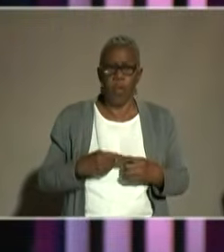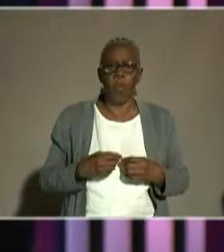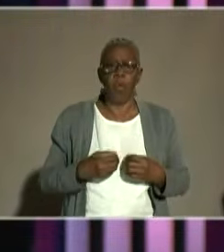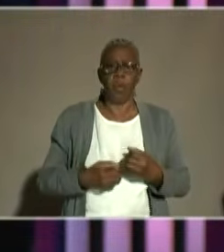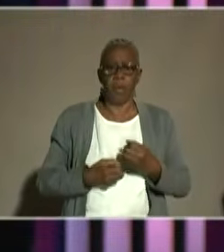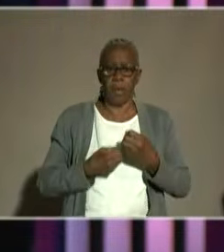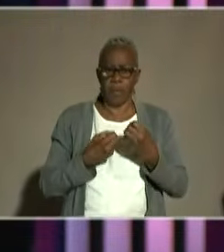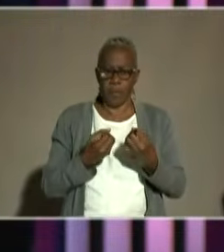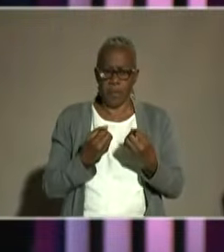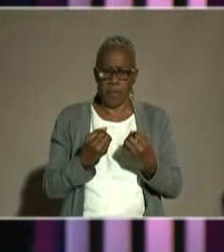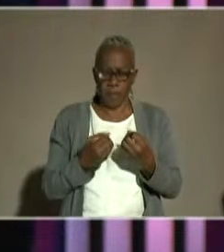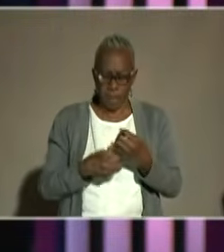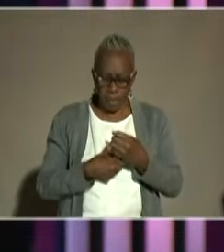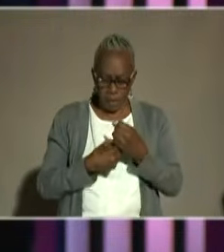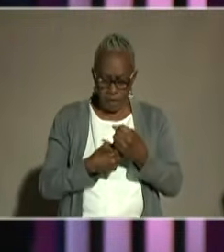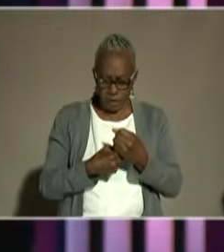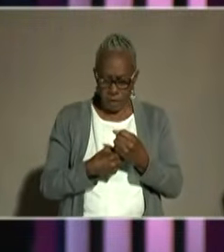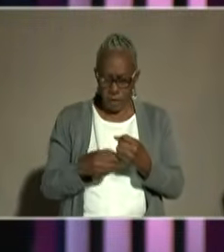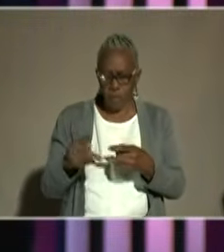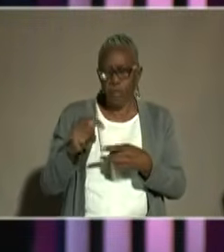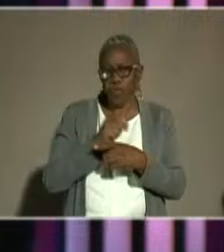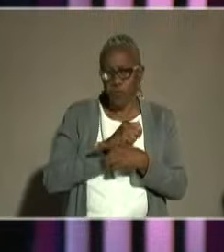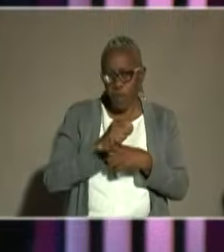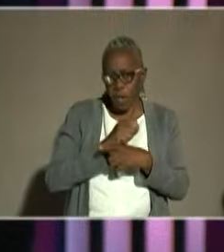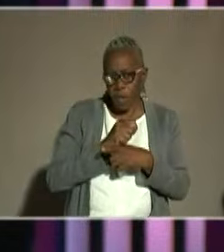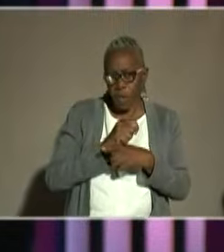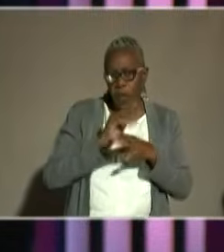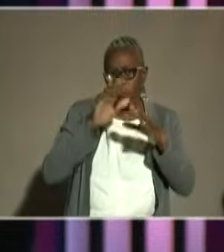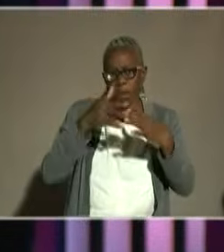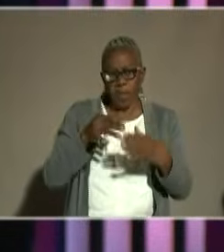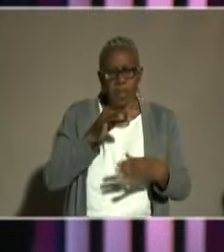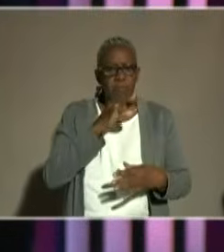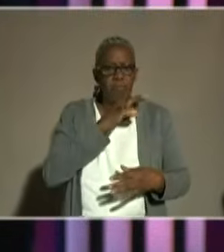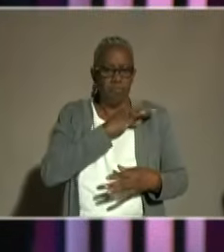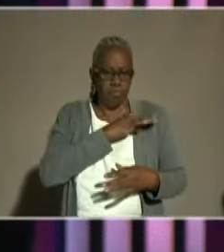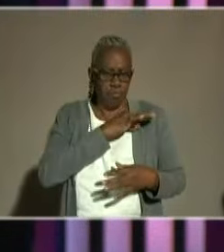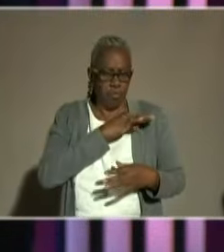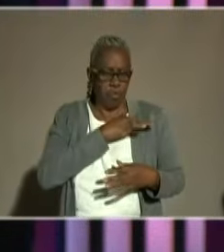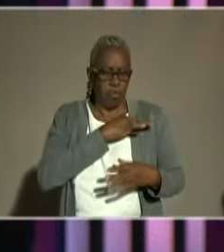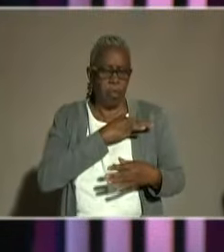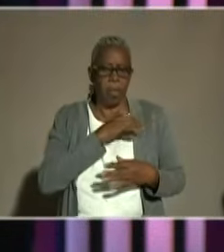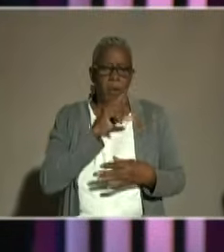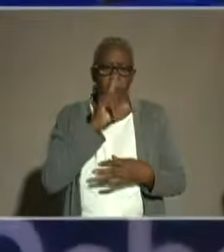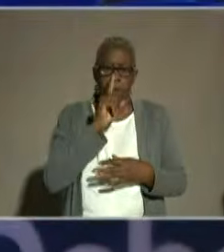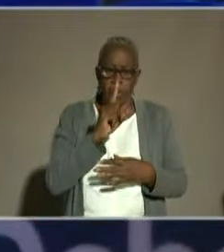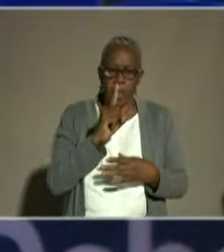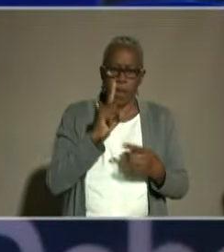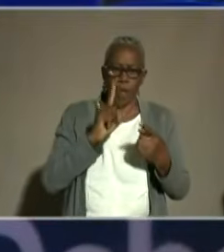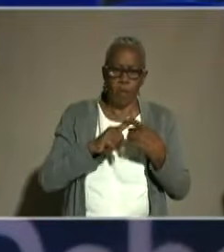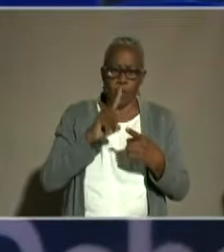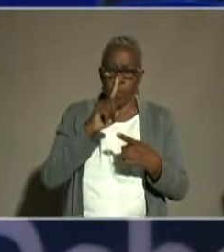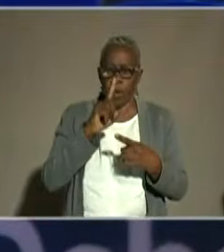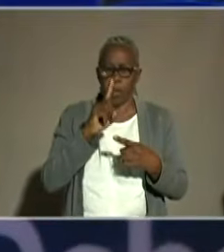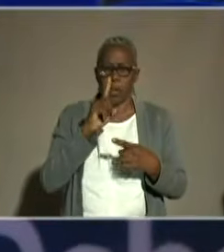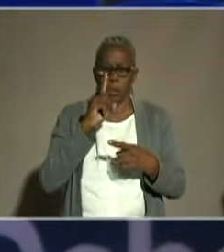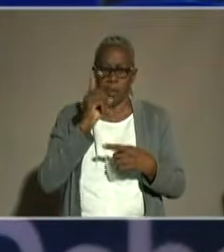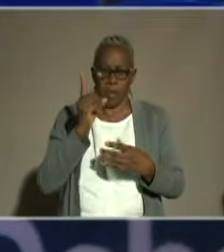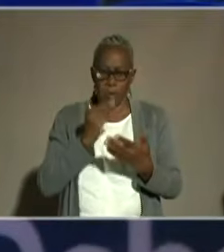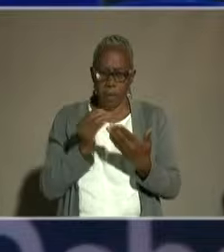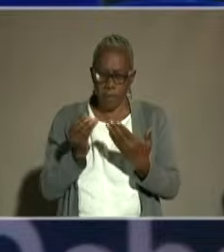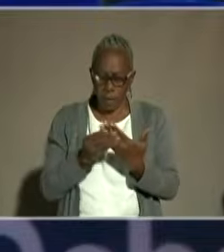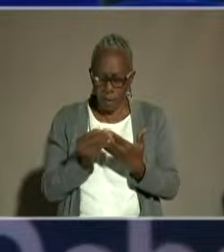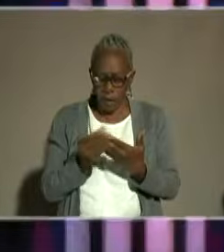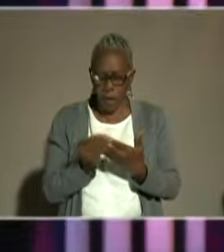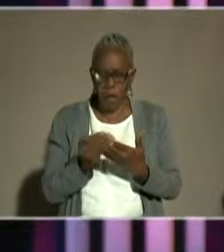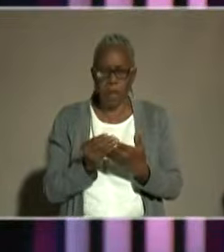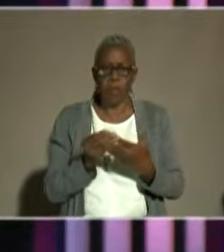of the private sector in training. We'll be giving an incentive, a dollar-for-dollar matching of all businesses who invest in upskilling and training. We